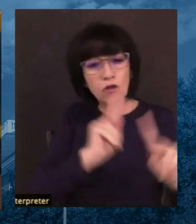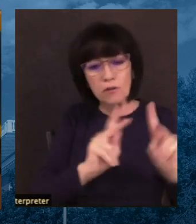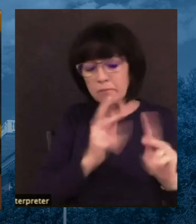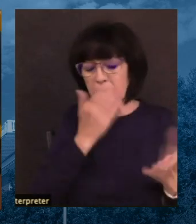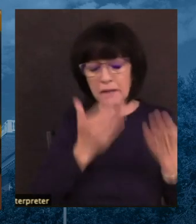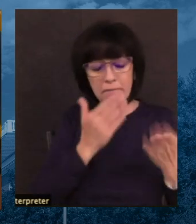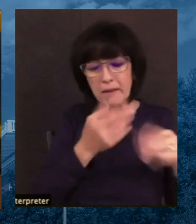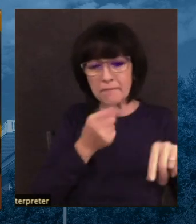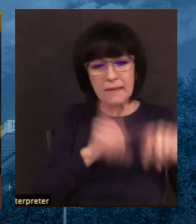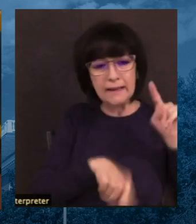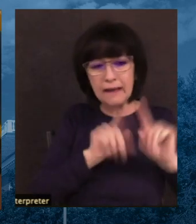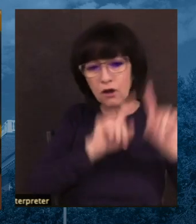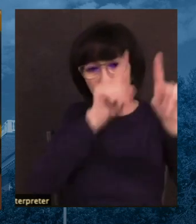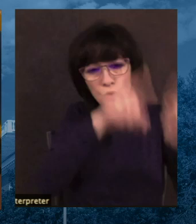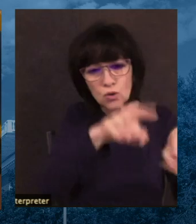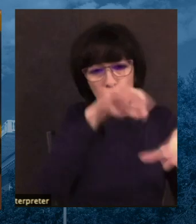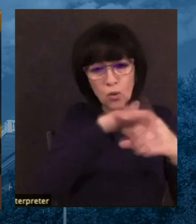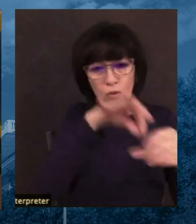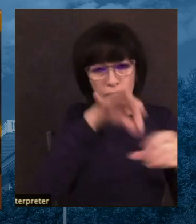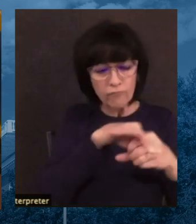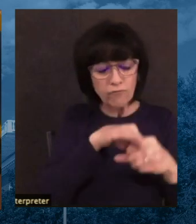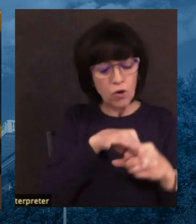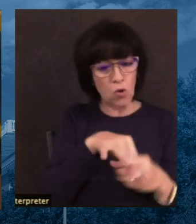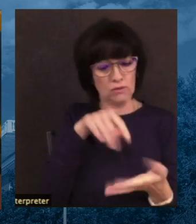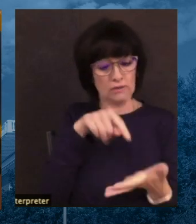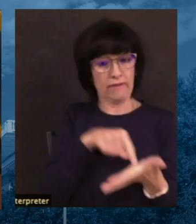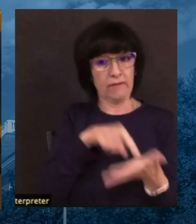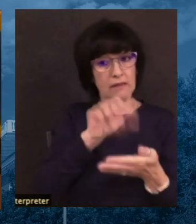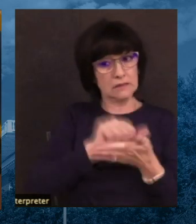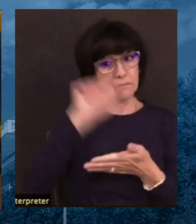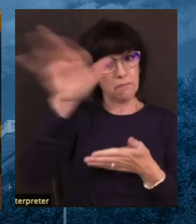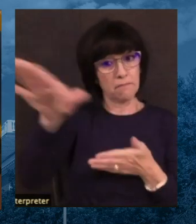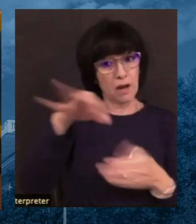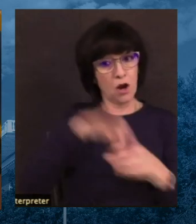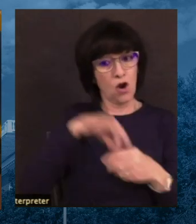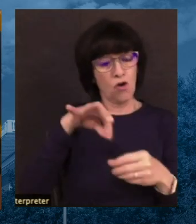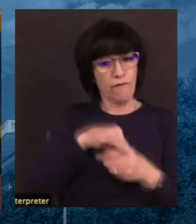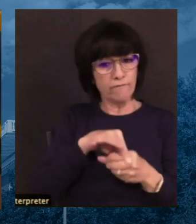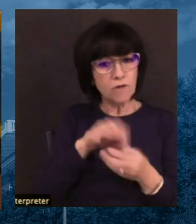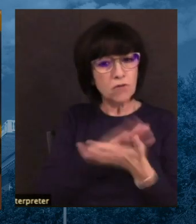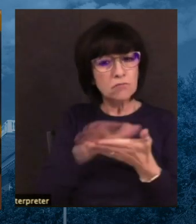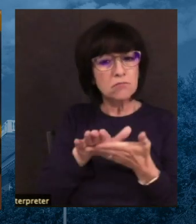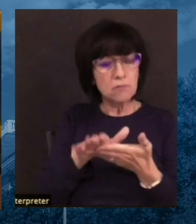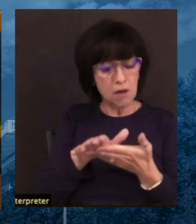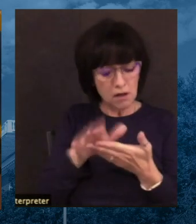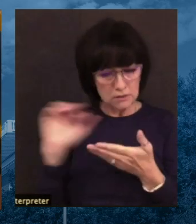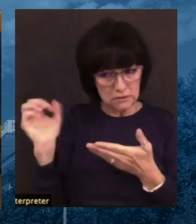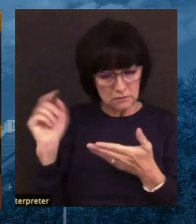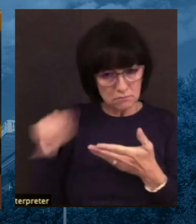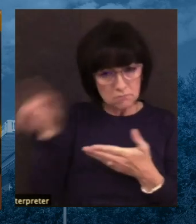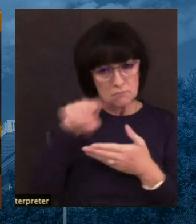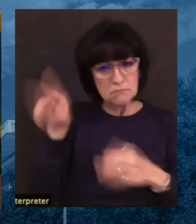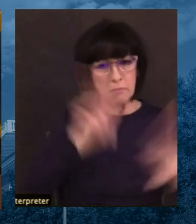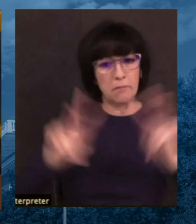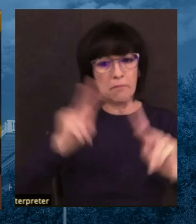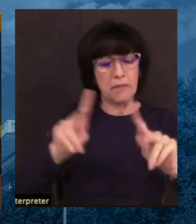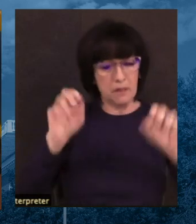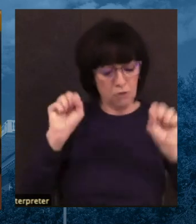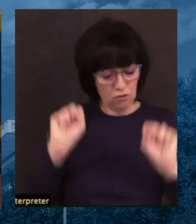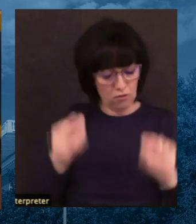another opportunity, another mechanism for them that they will be able to vote. And it just guarantees that no